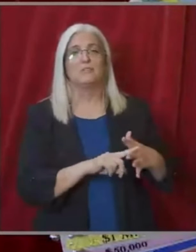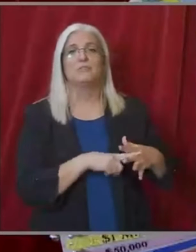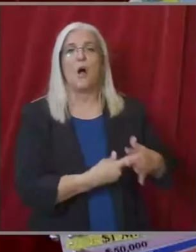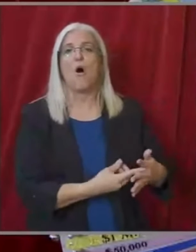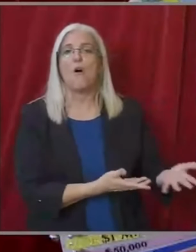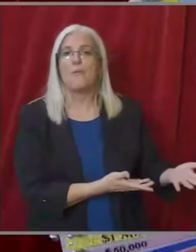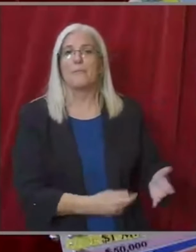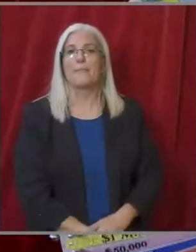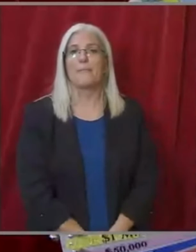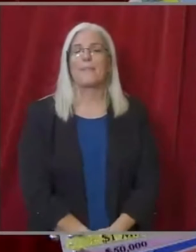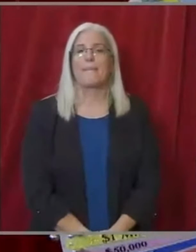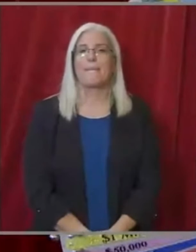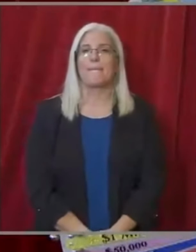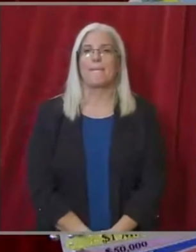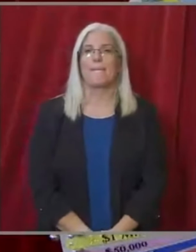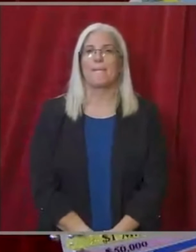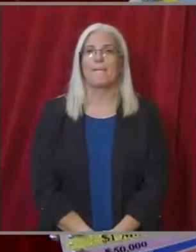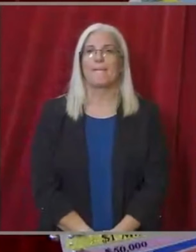before.